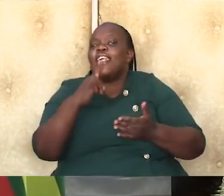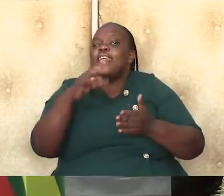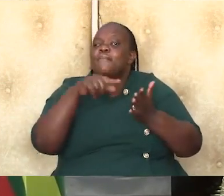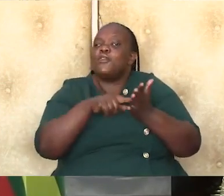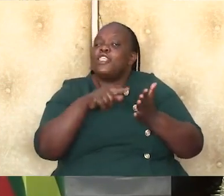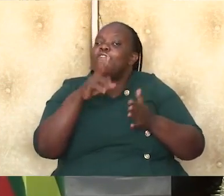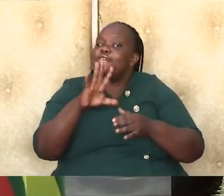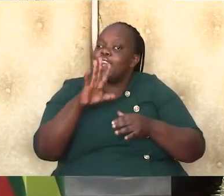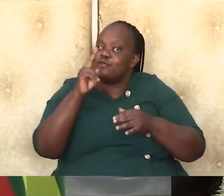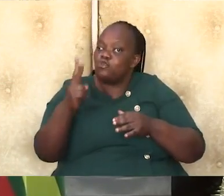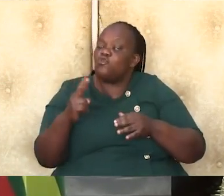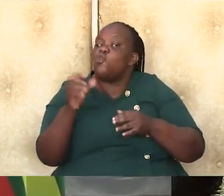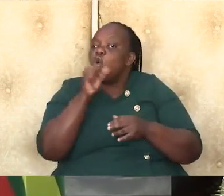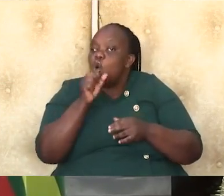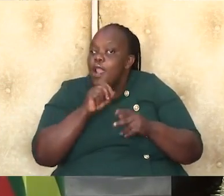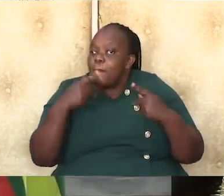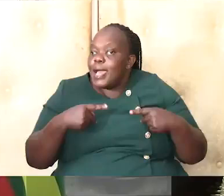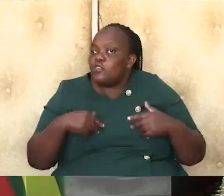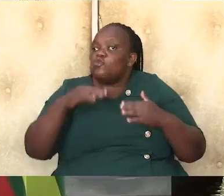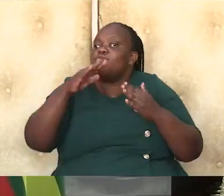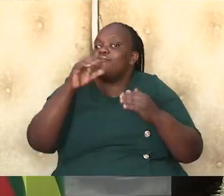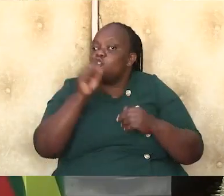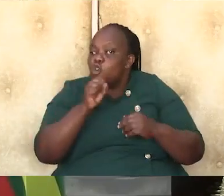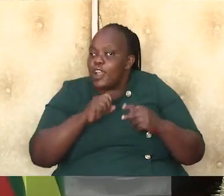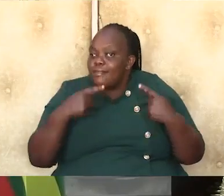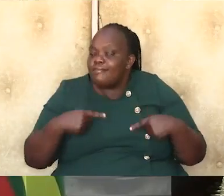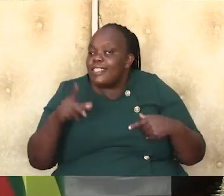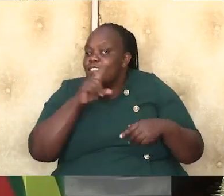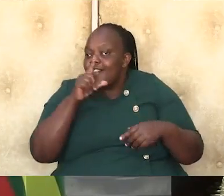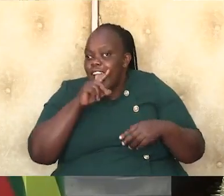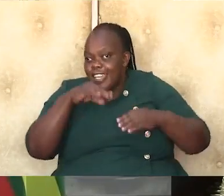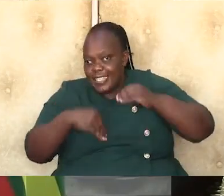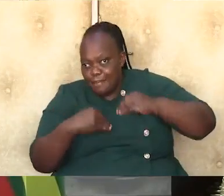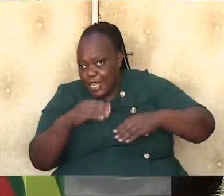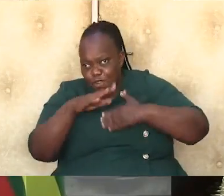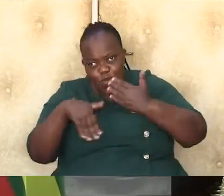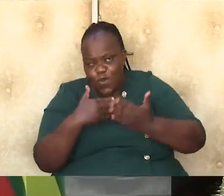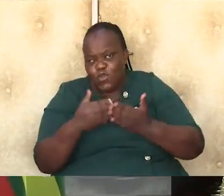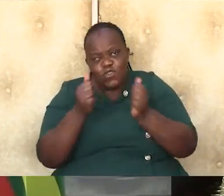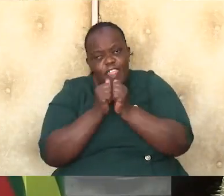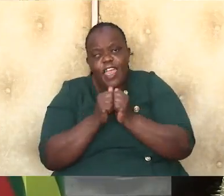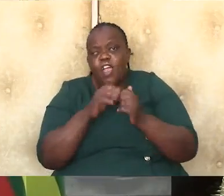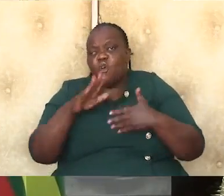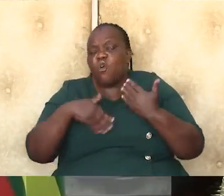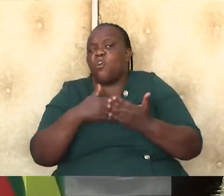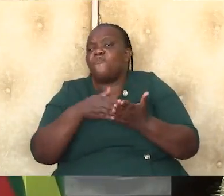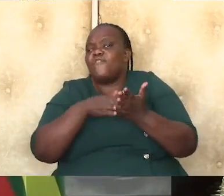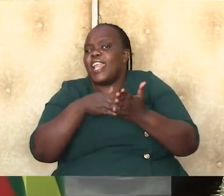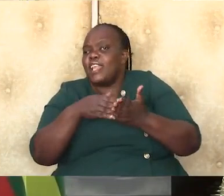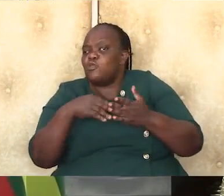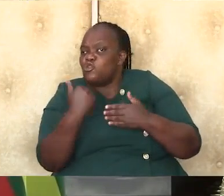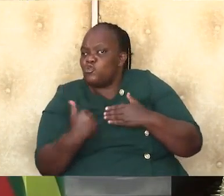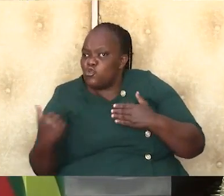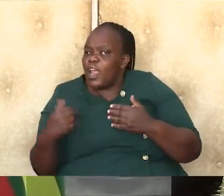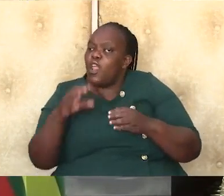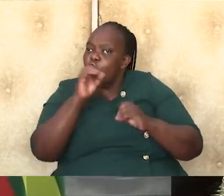3.52 billion for older persons, senior citizens, persons with severe disabilities, or orphans and vulnerable children. So